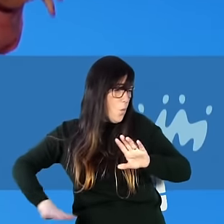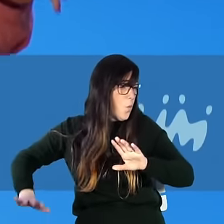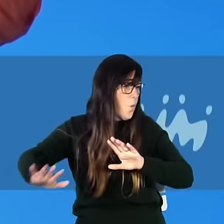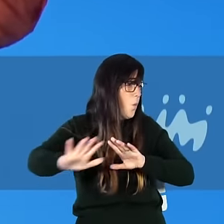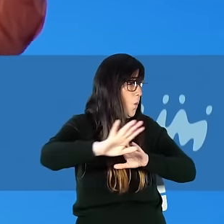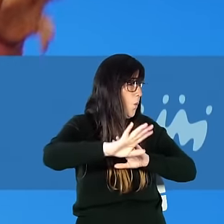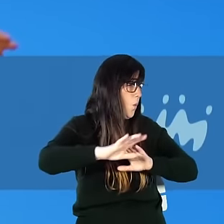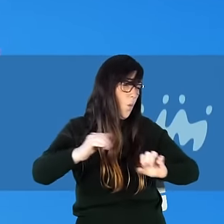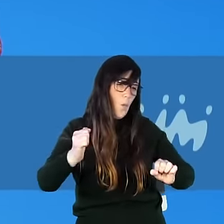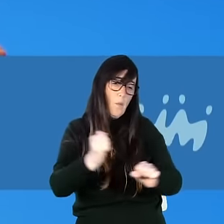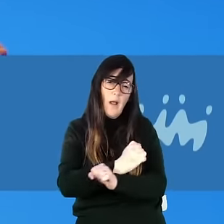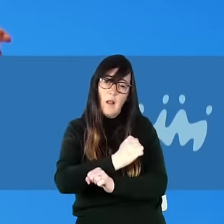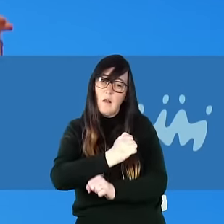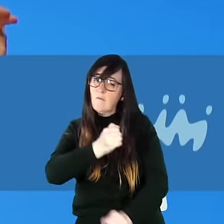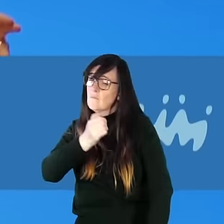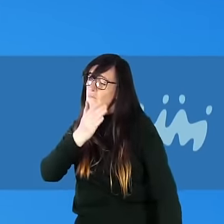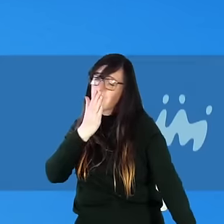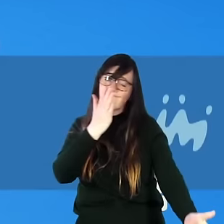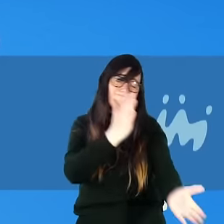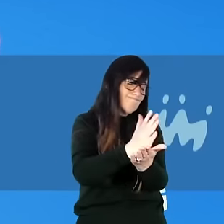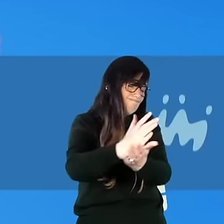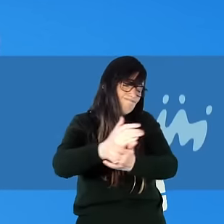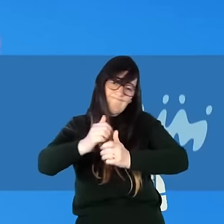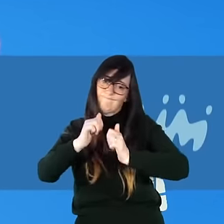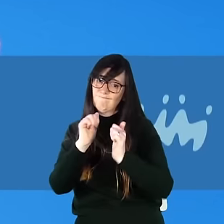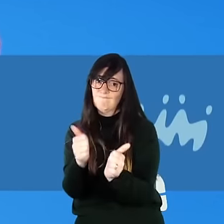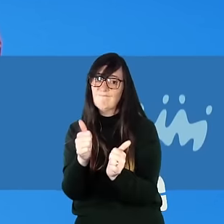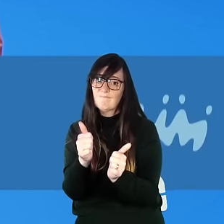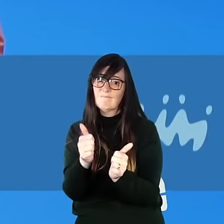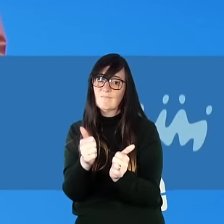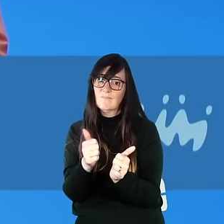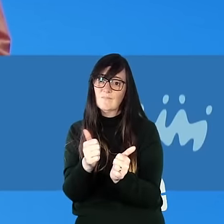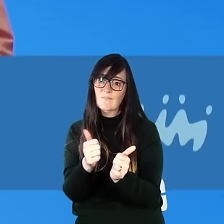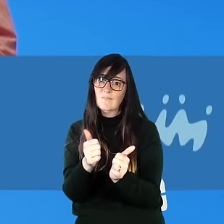it was very good.